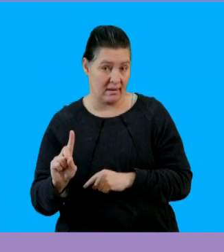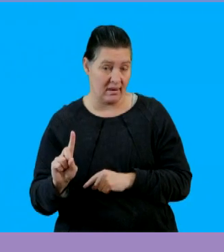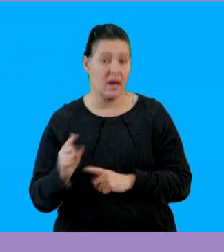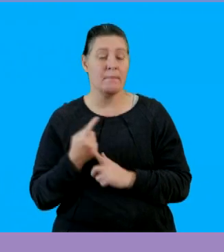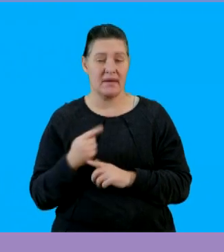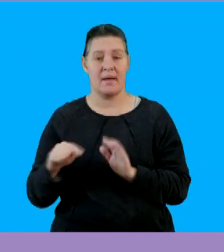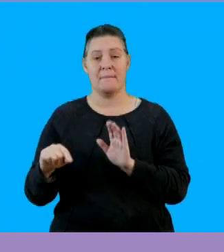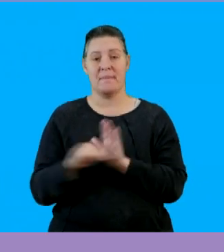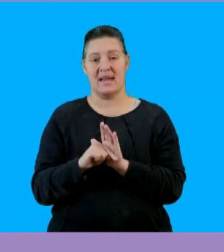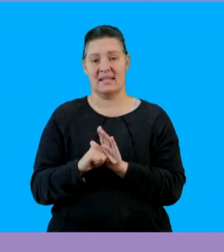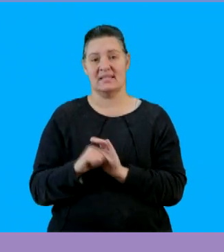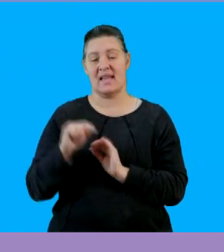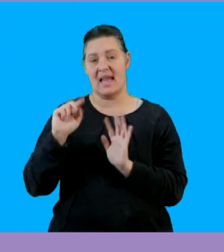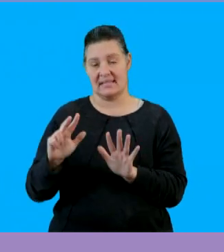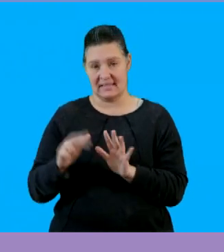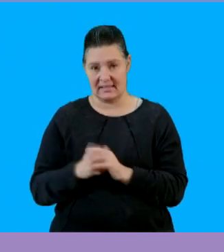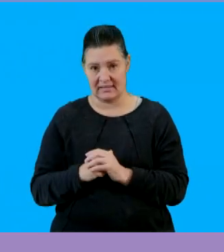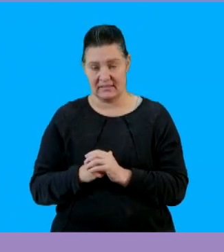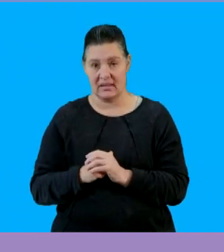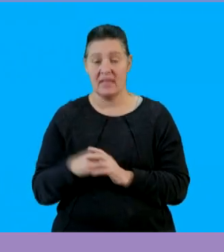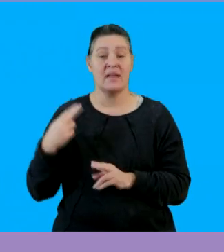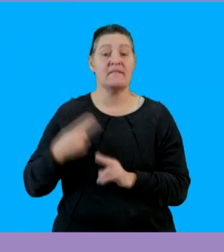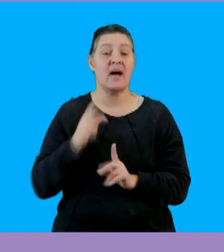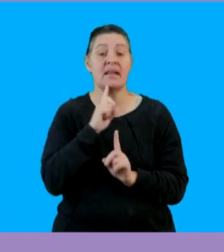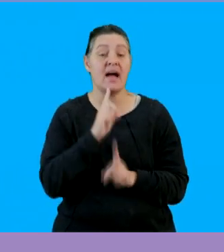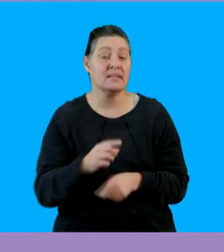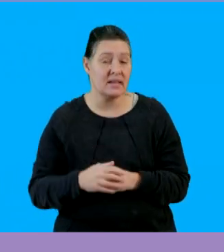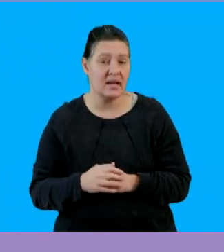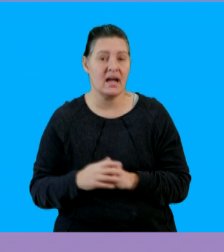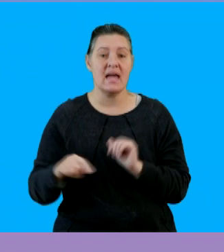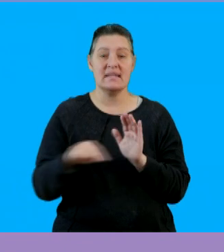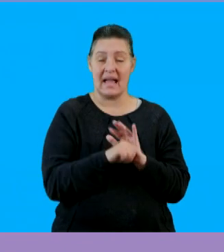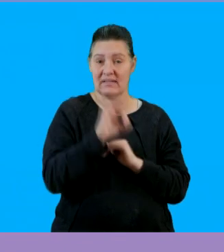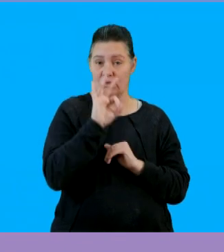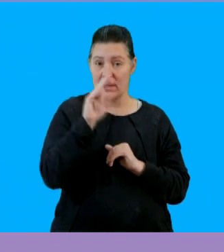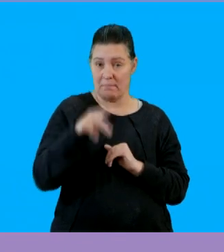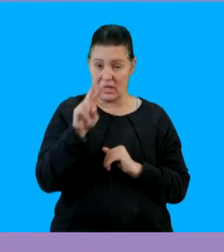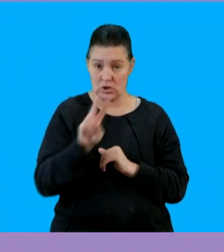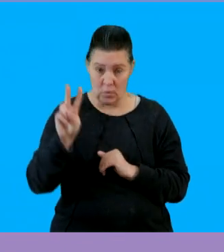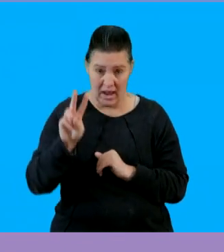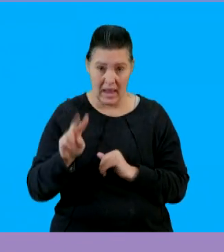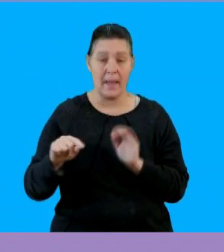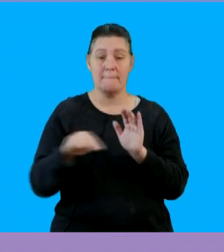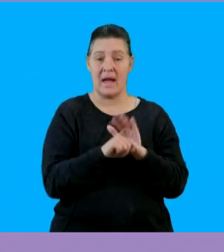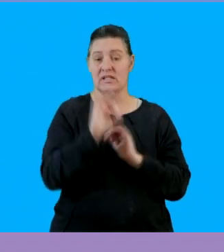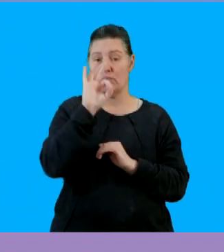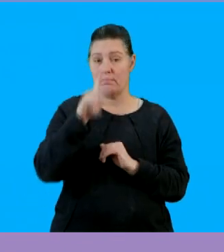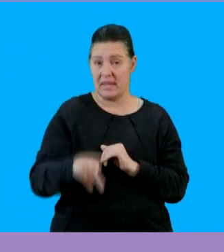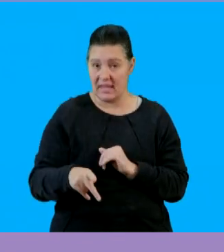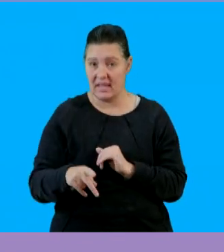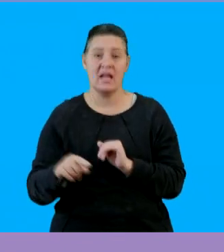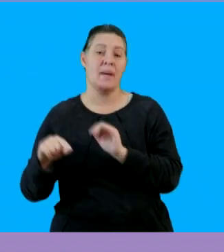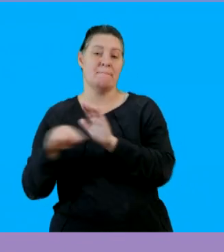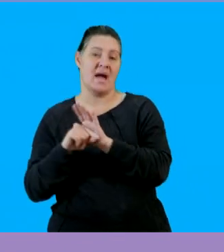1 is a minus 8. And the final answer there is negative 3p squared